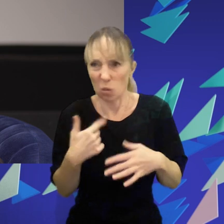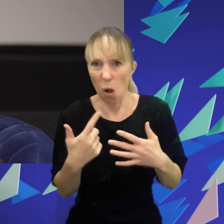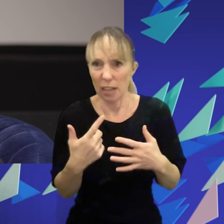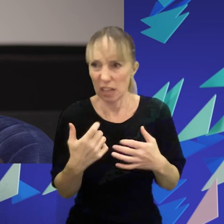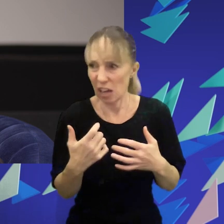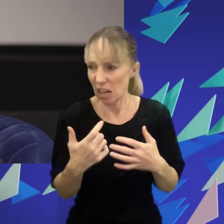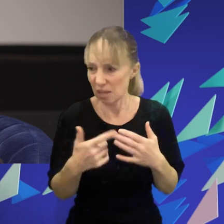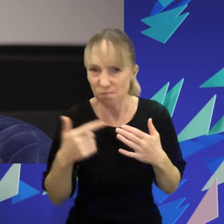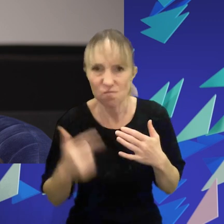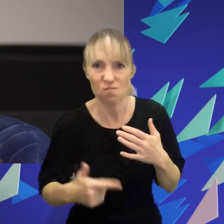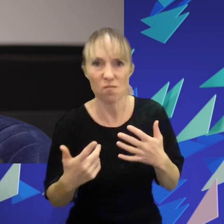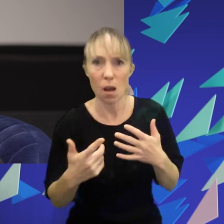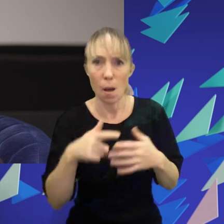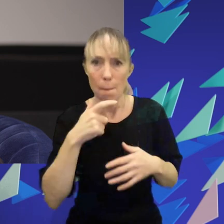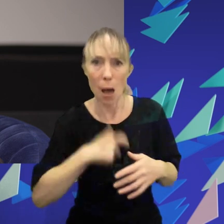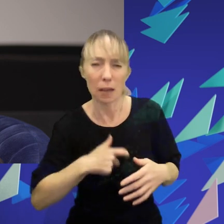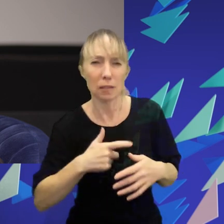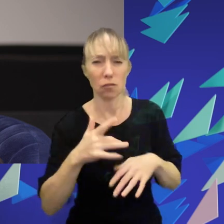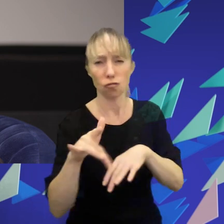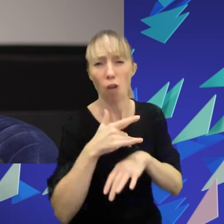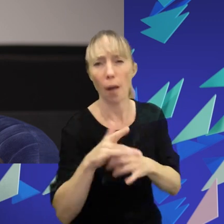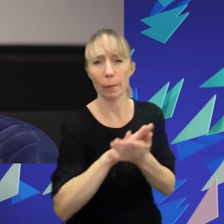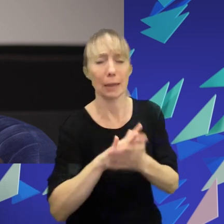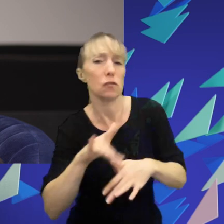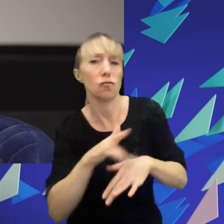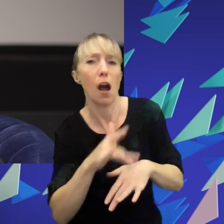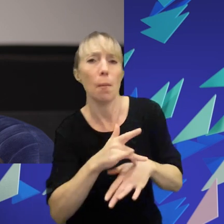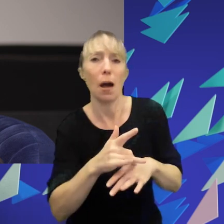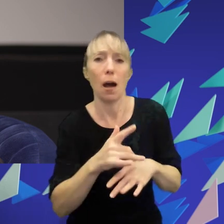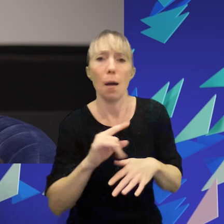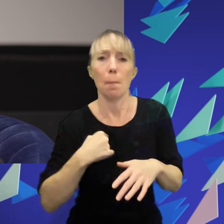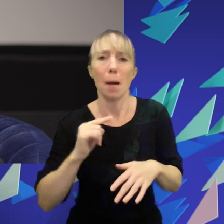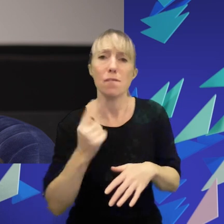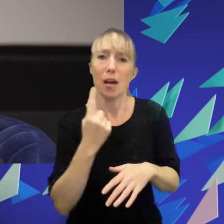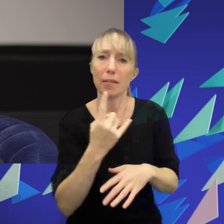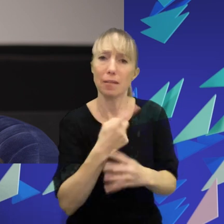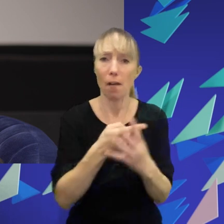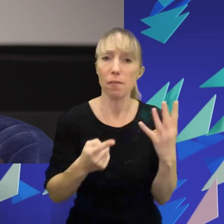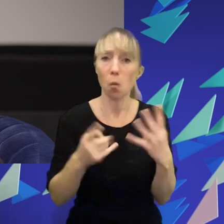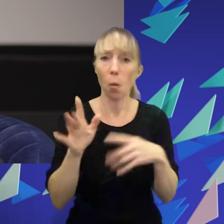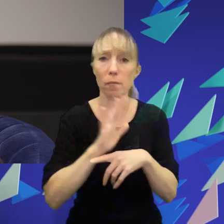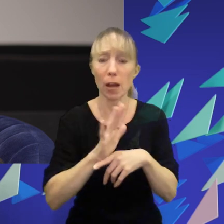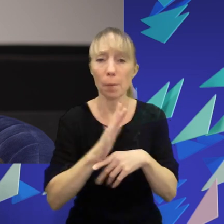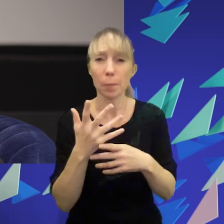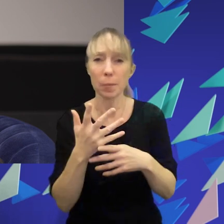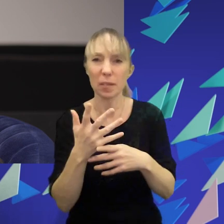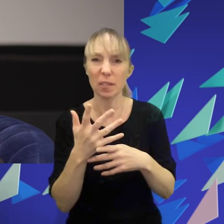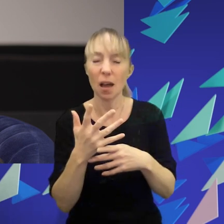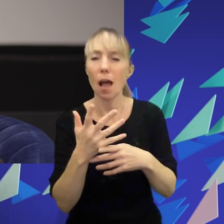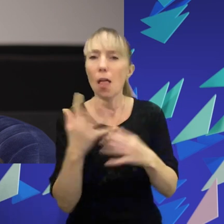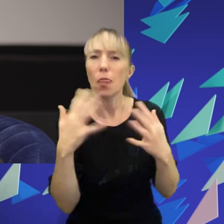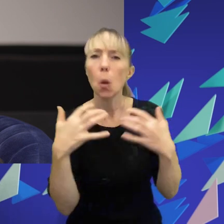think in some films, in the first four films, I put people, audiences, and myself under the